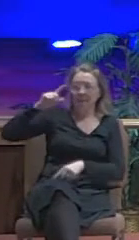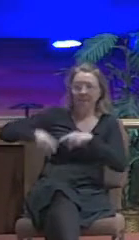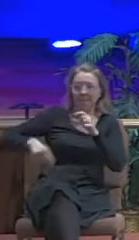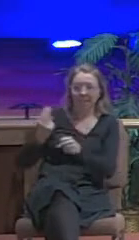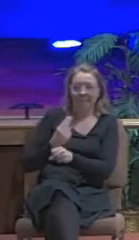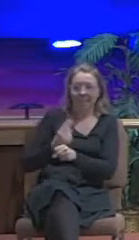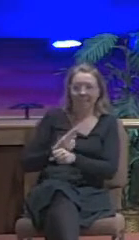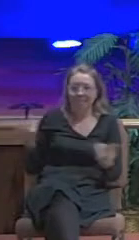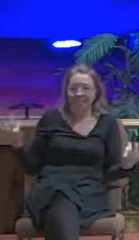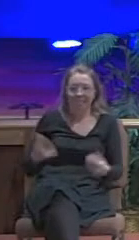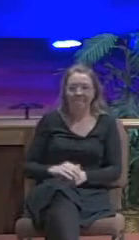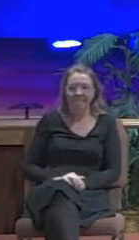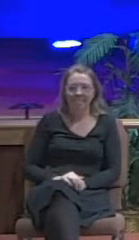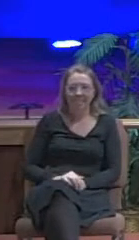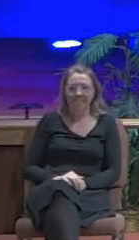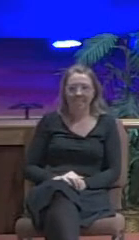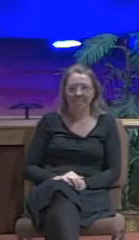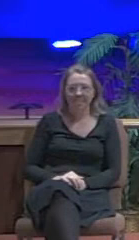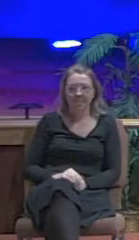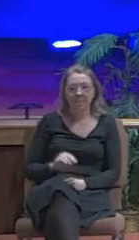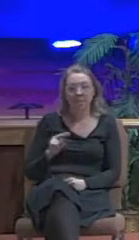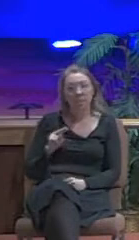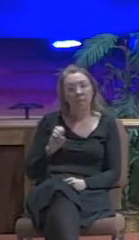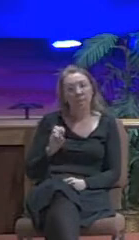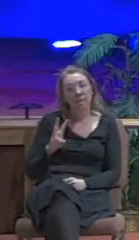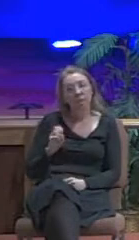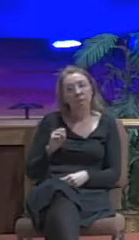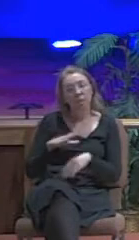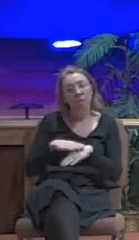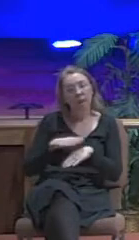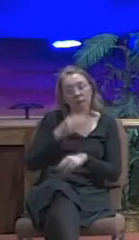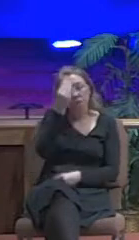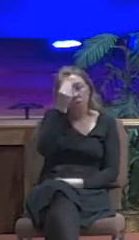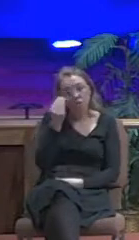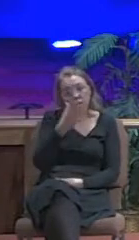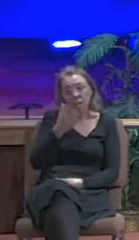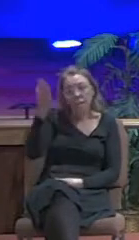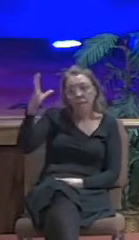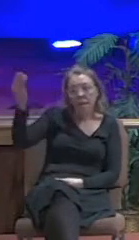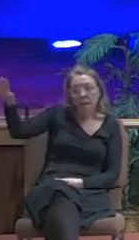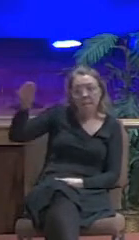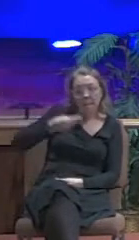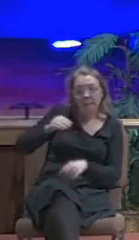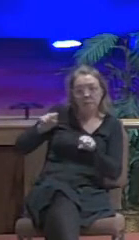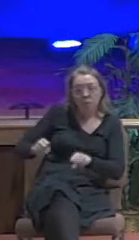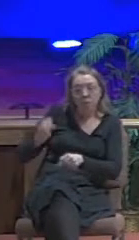flesh. God gave it to you for you to use for his kingdom, not mine.